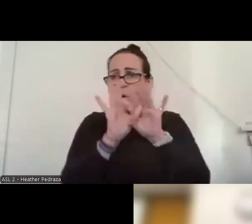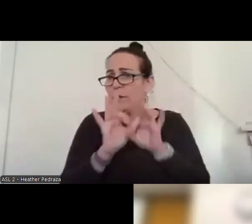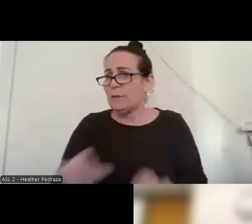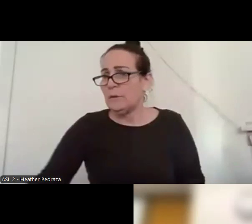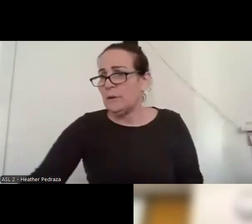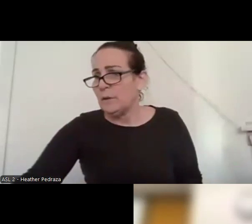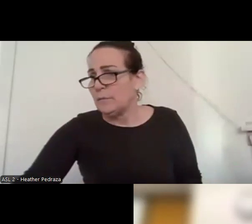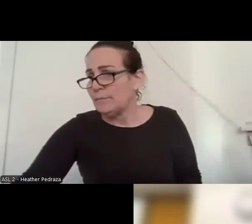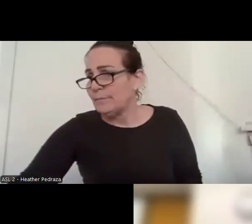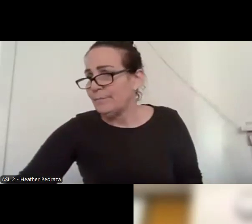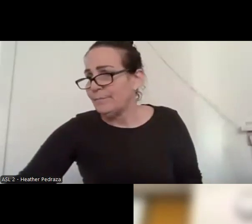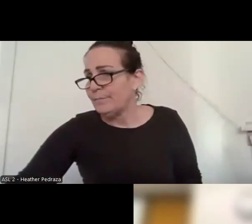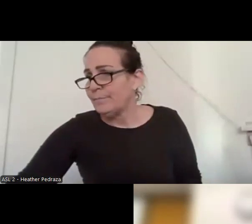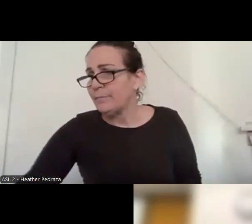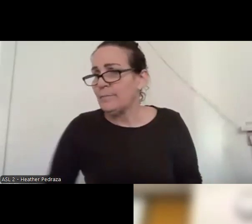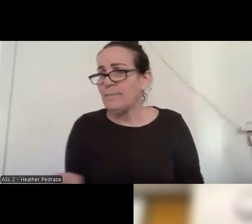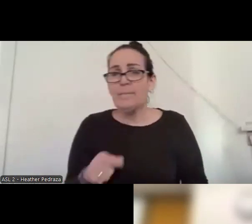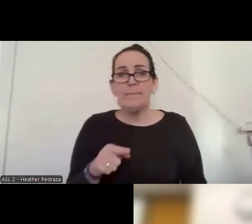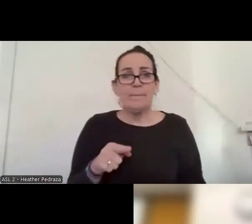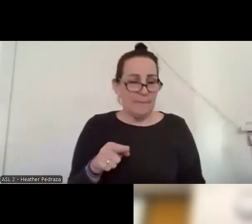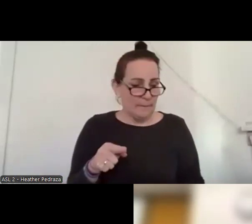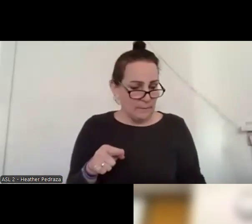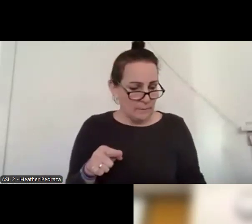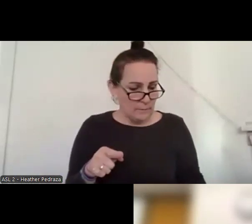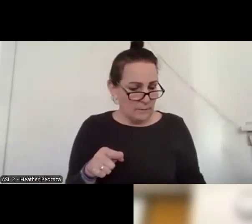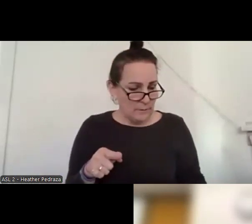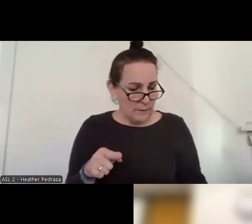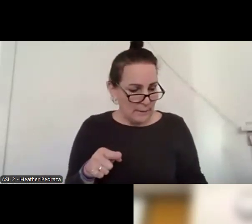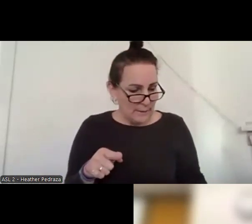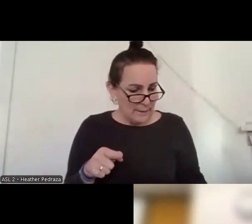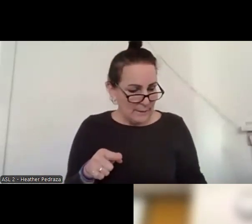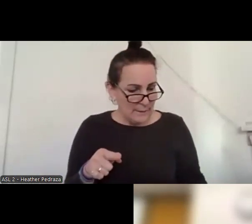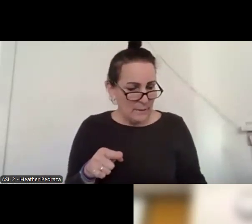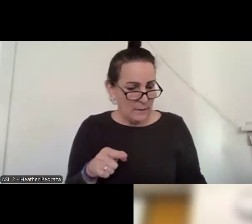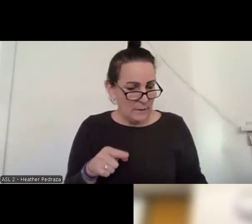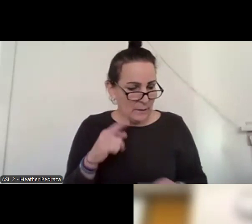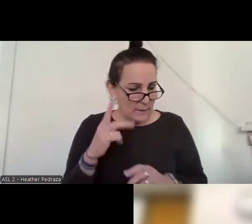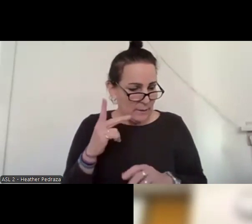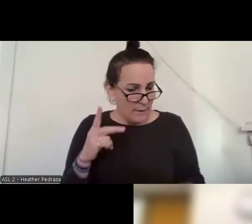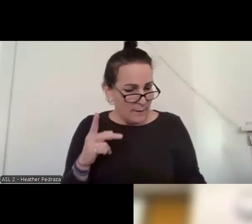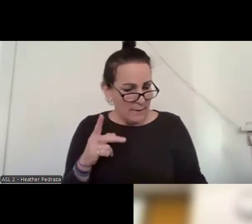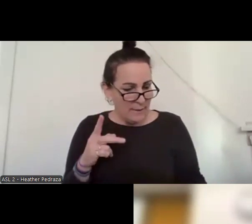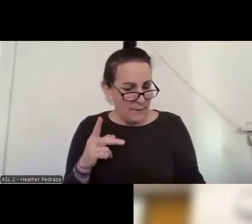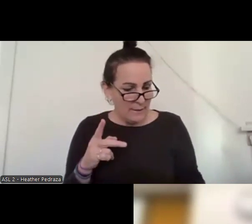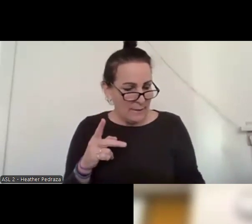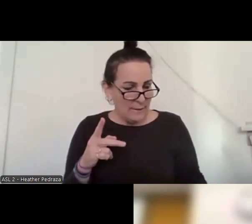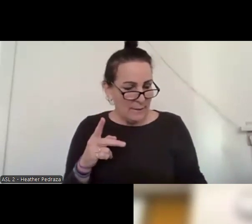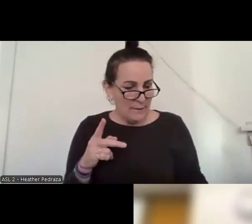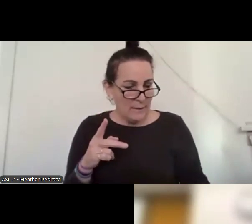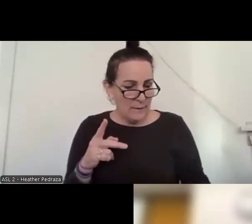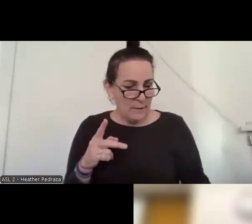that family caregivers go through a lot of grief, and they can go through these types of webinars and